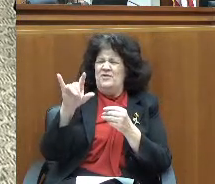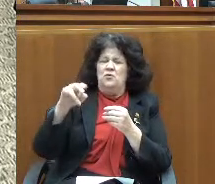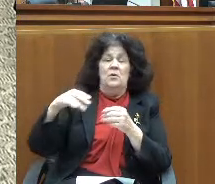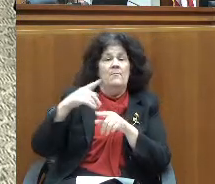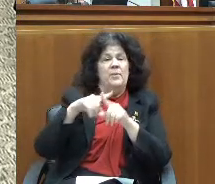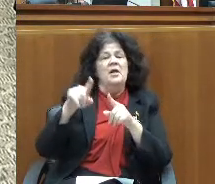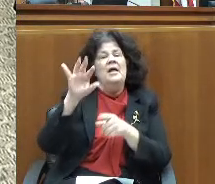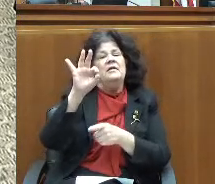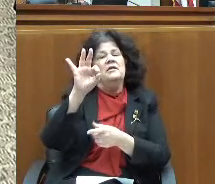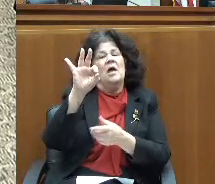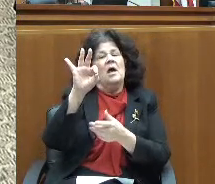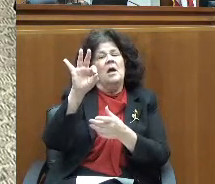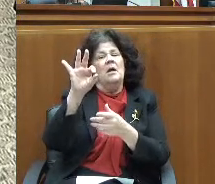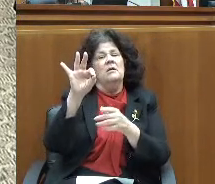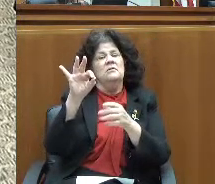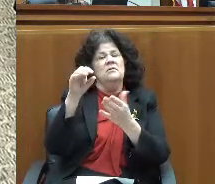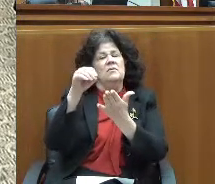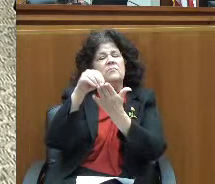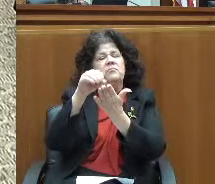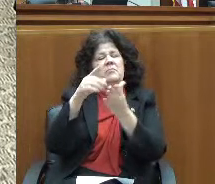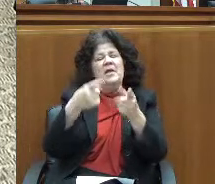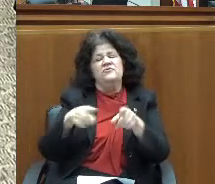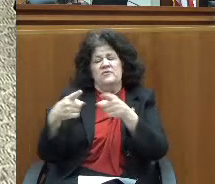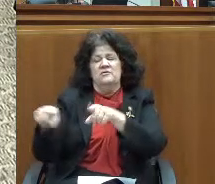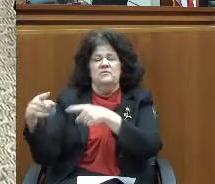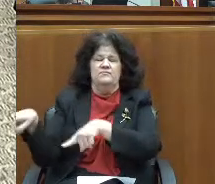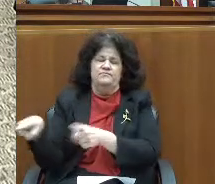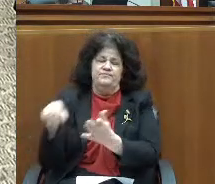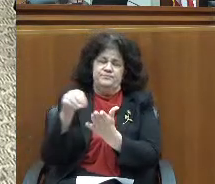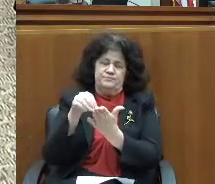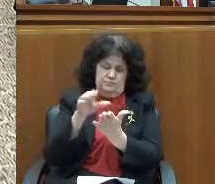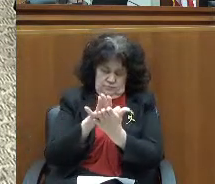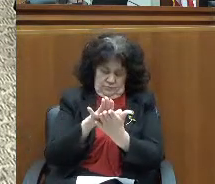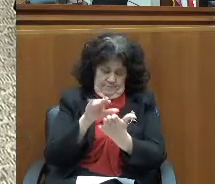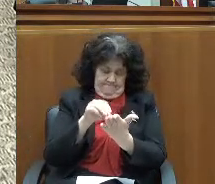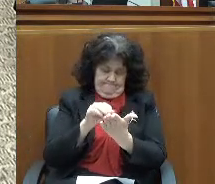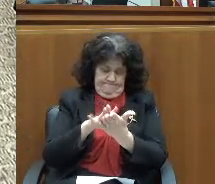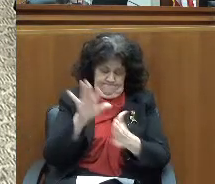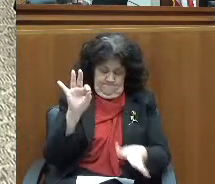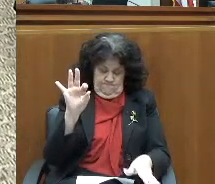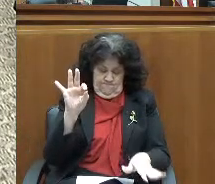had 9 different incidents.